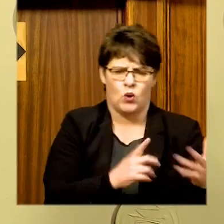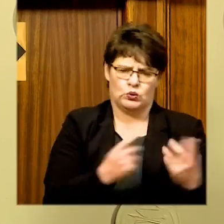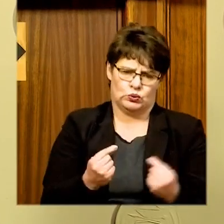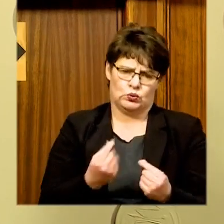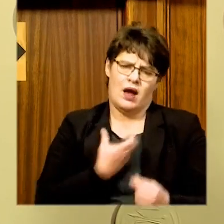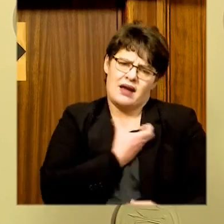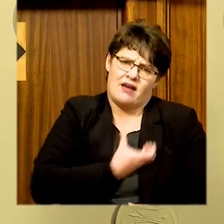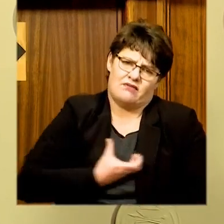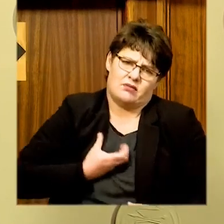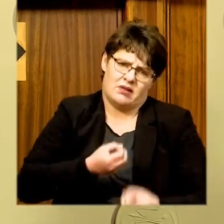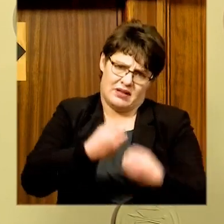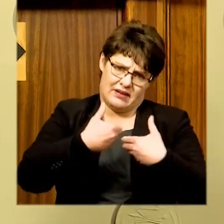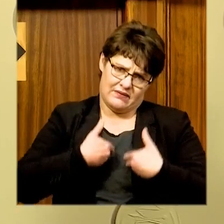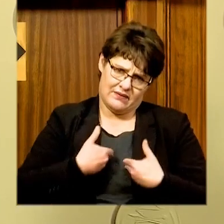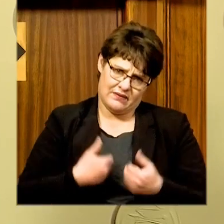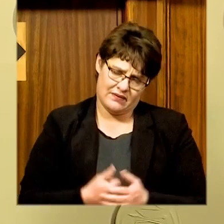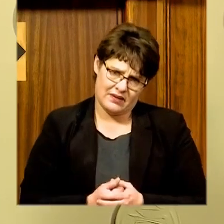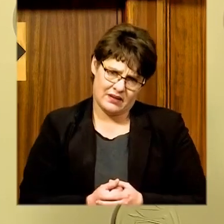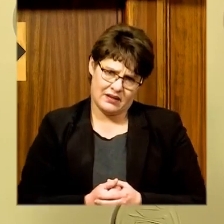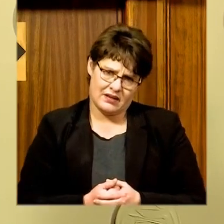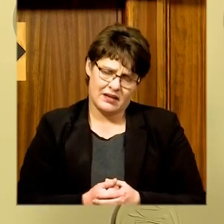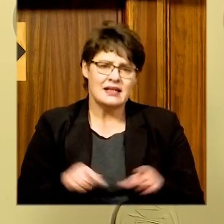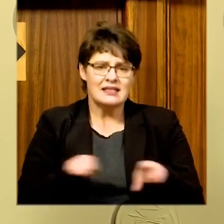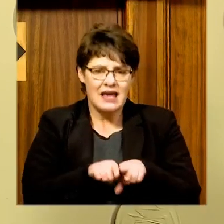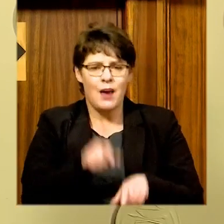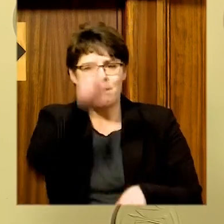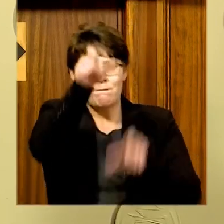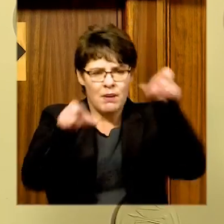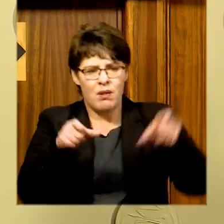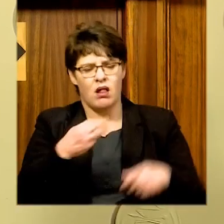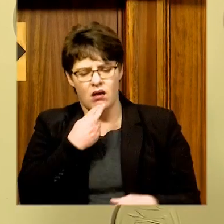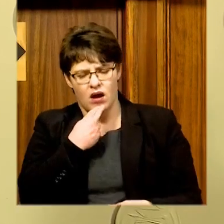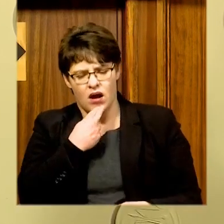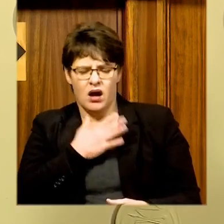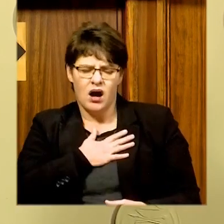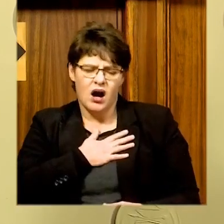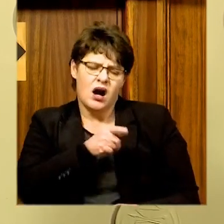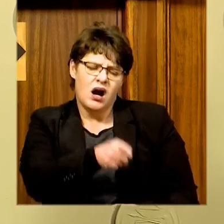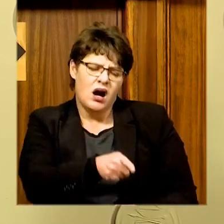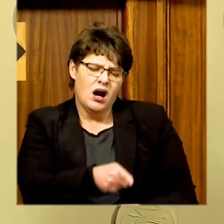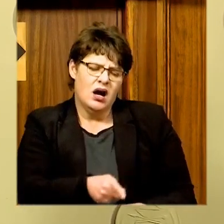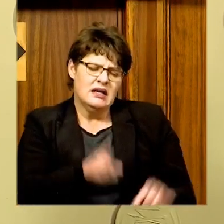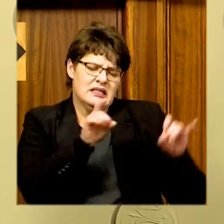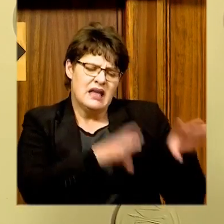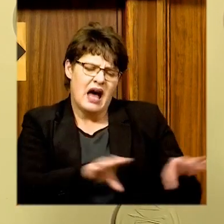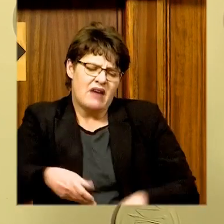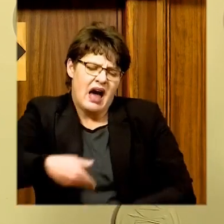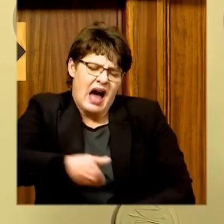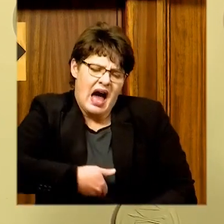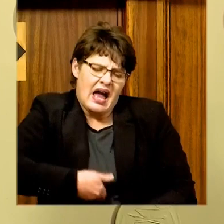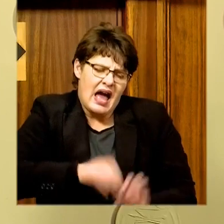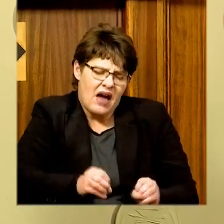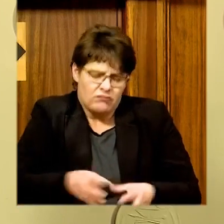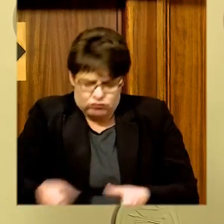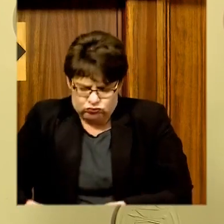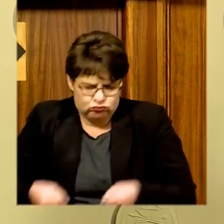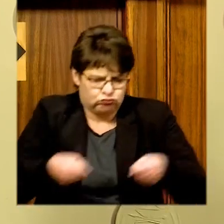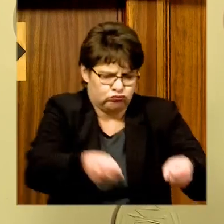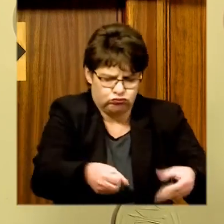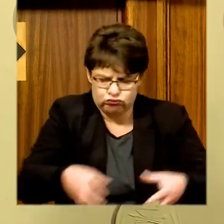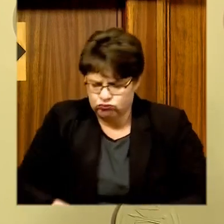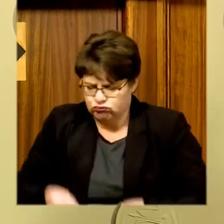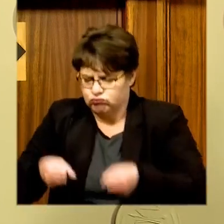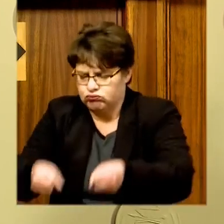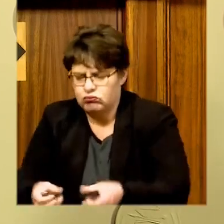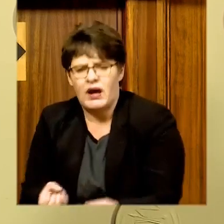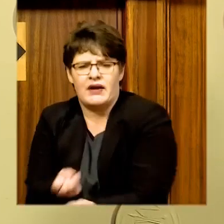and those who have also been distributing food to those hungry. We remember